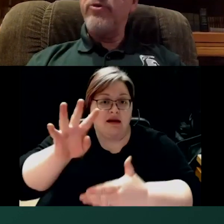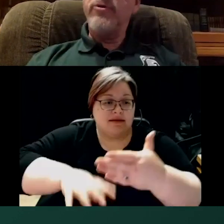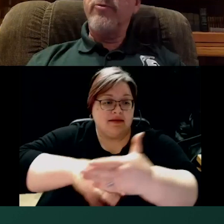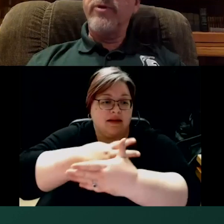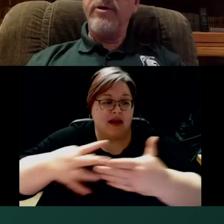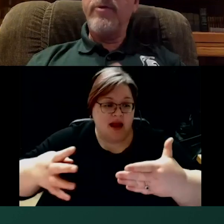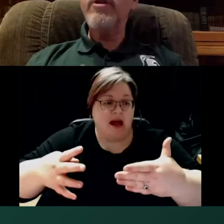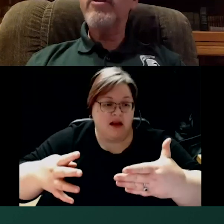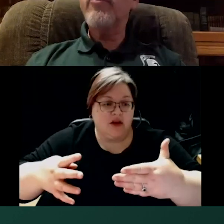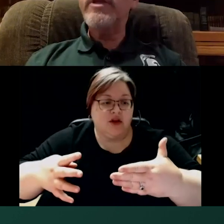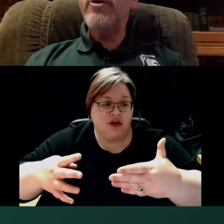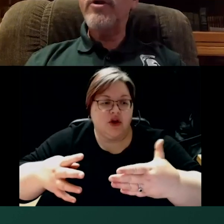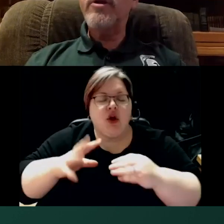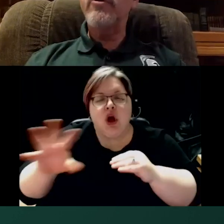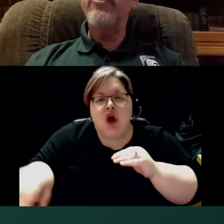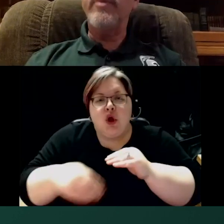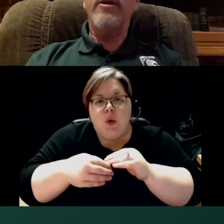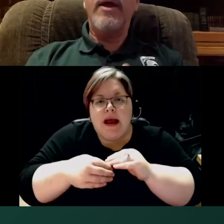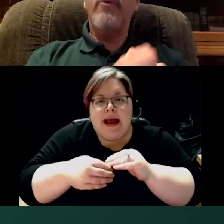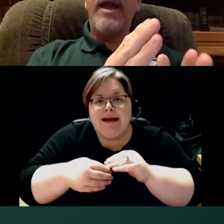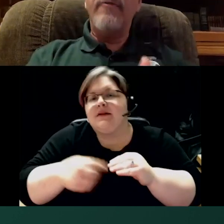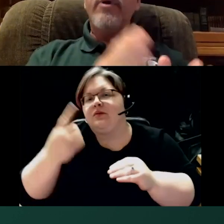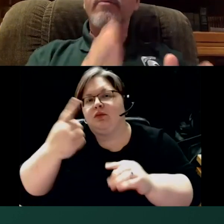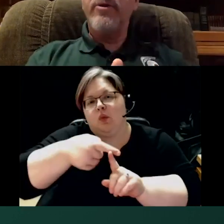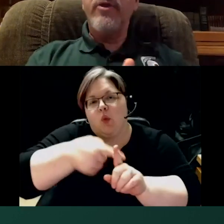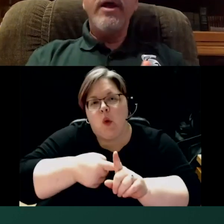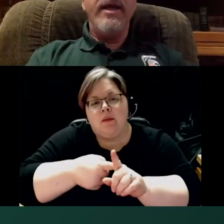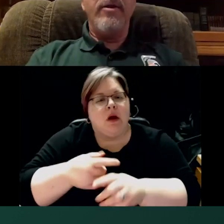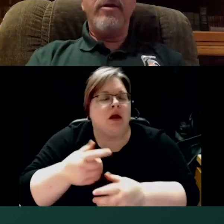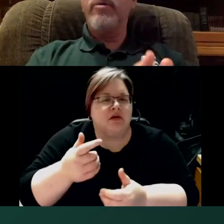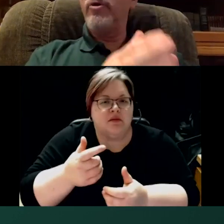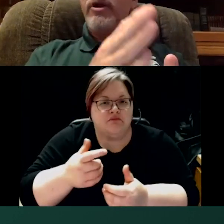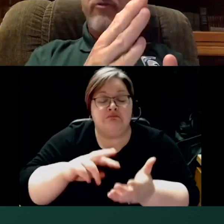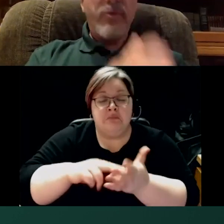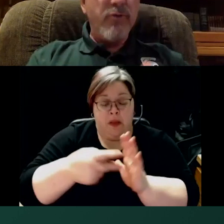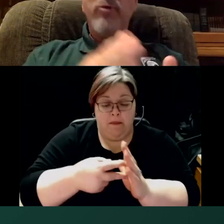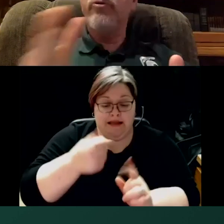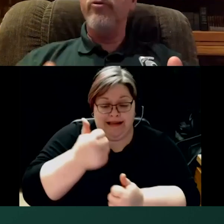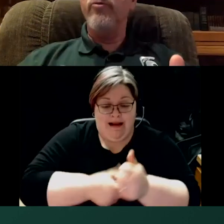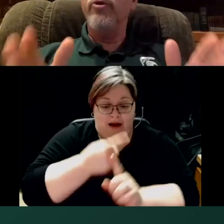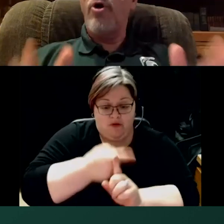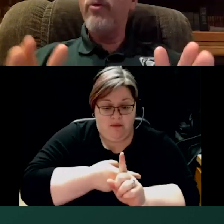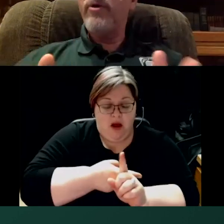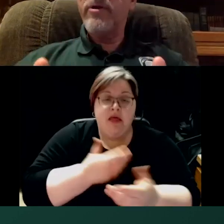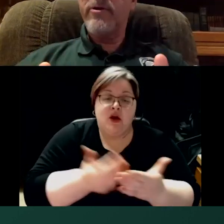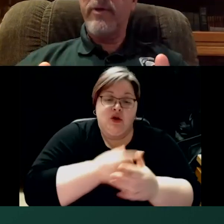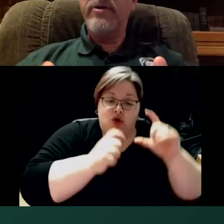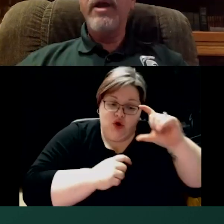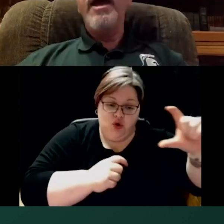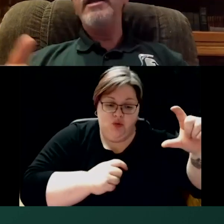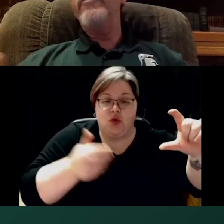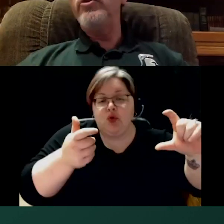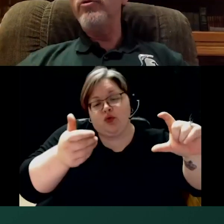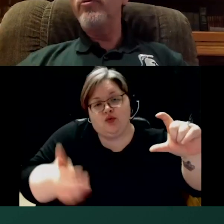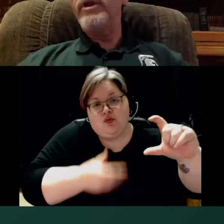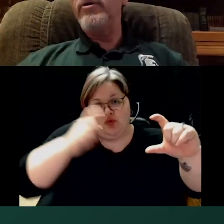every 2 or 3 years. This is a really good solution because that way every month is starting from new moon to new moon. All the months are correct.